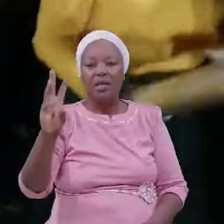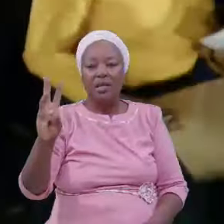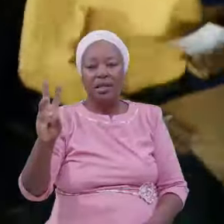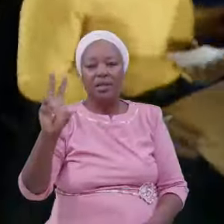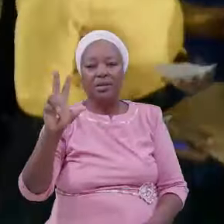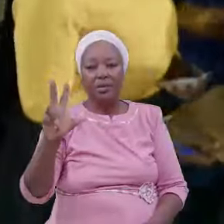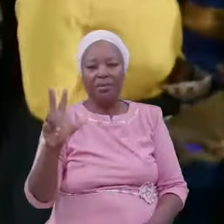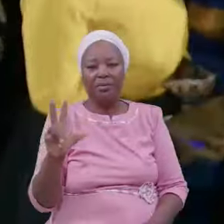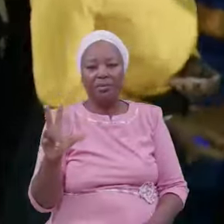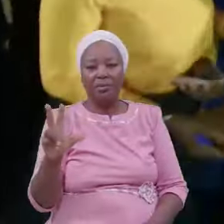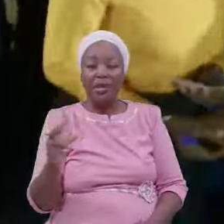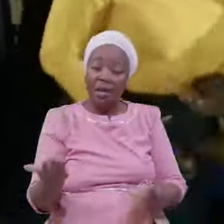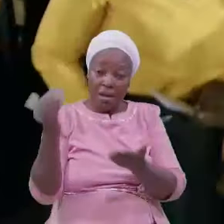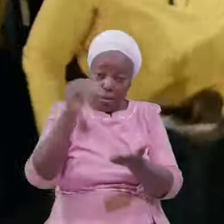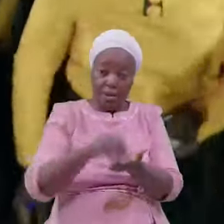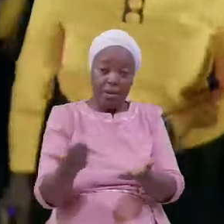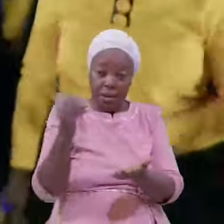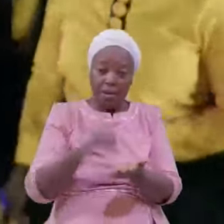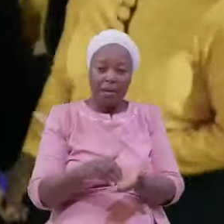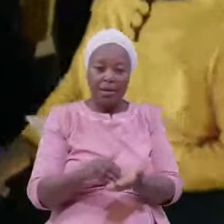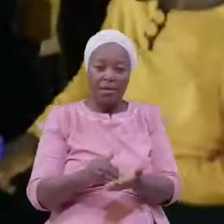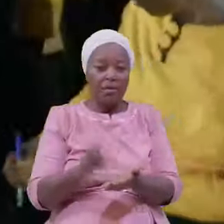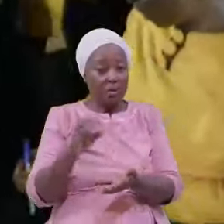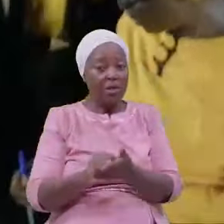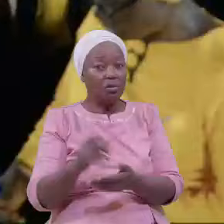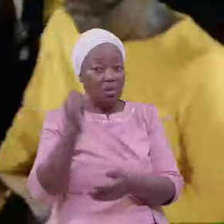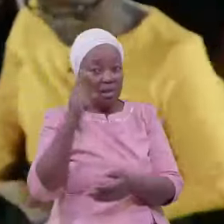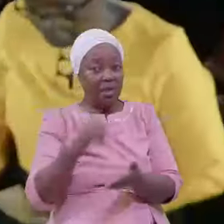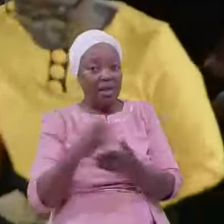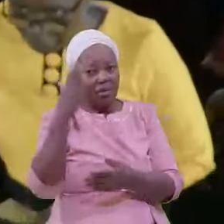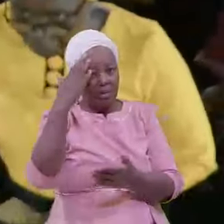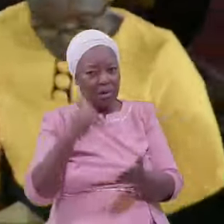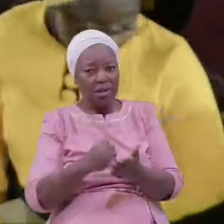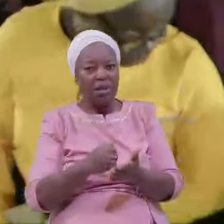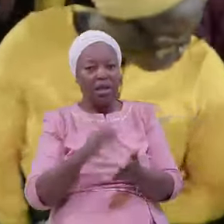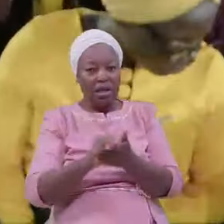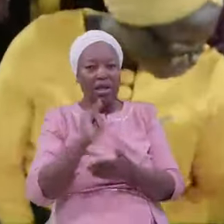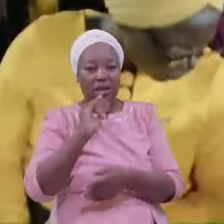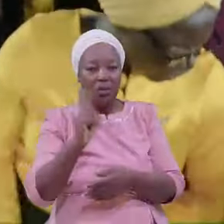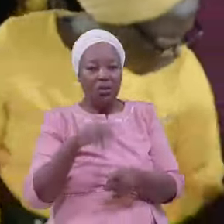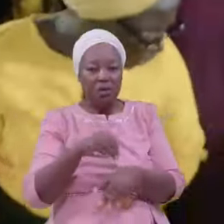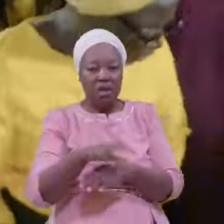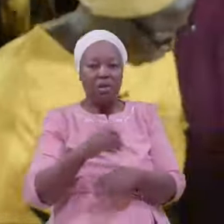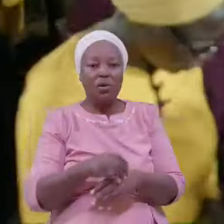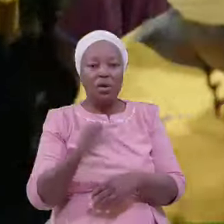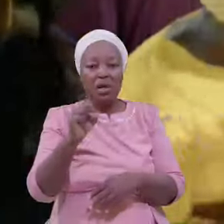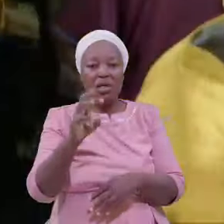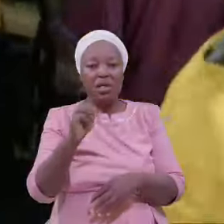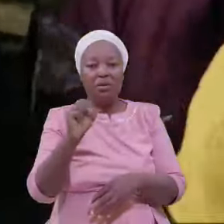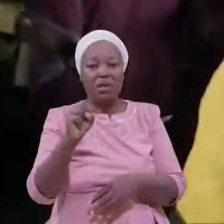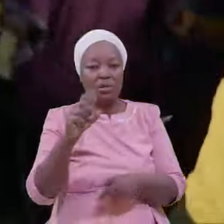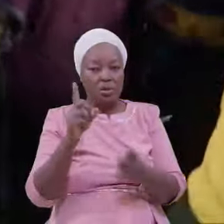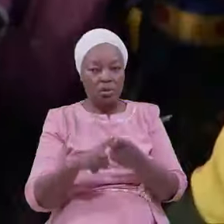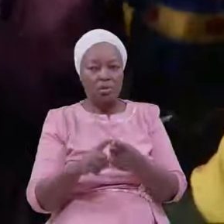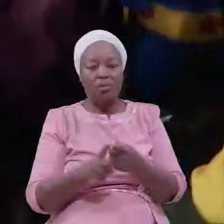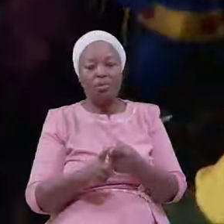+234 915 444 9263. I will take it again so that you can get it properly. That's where you are going to send your SMS to, either through WhatsApp or through SMS